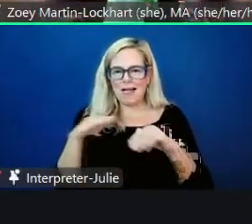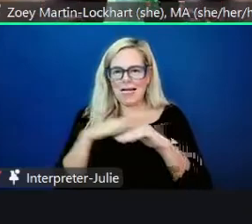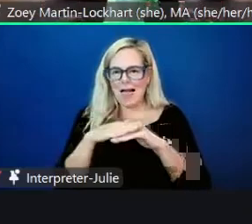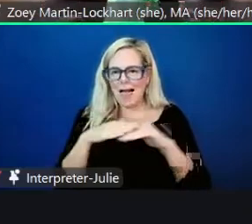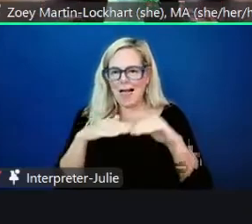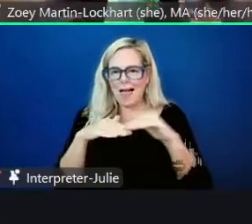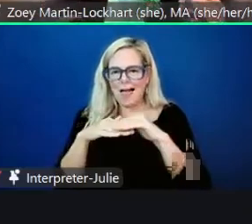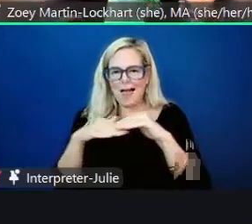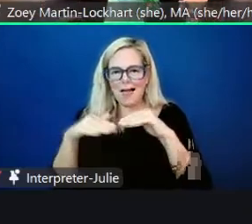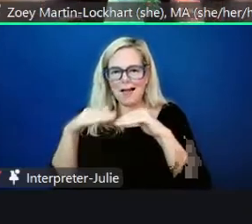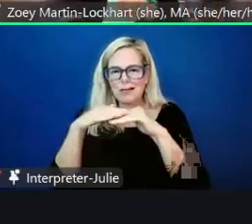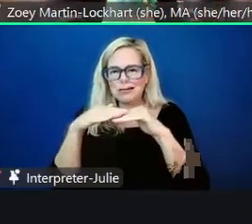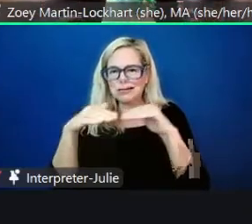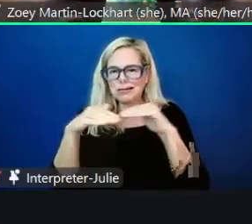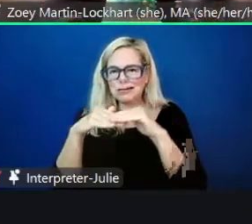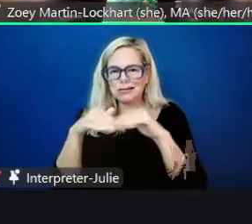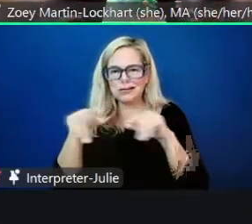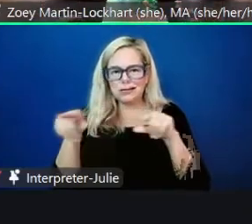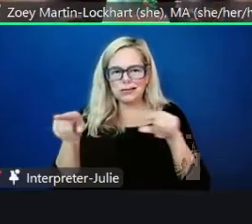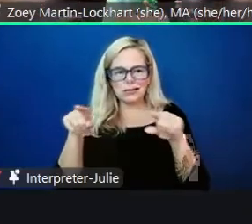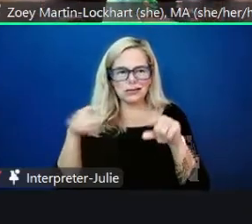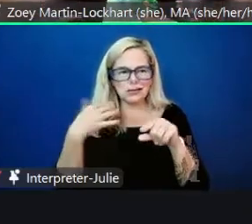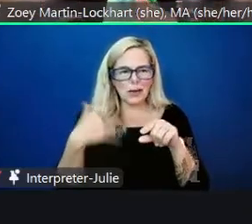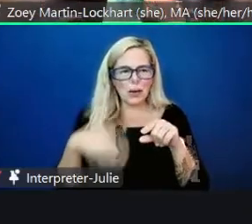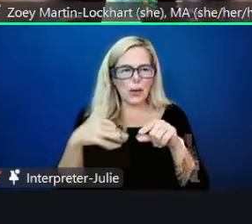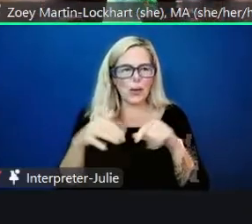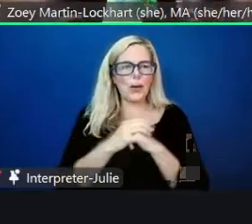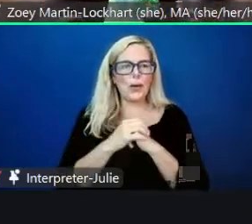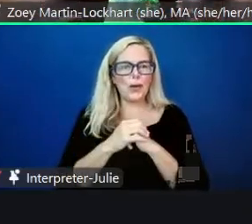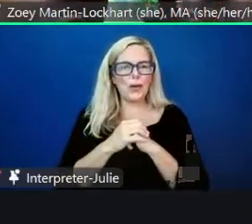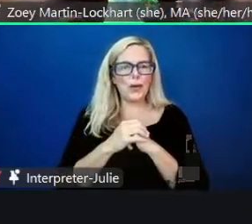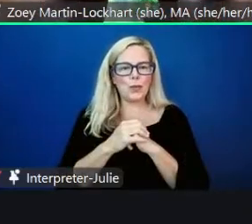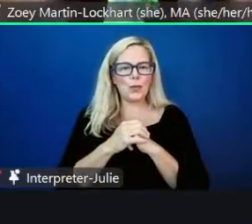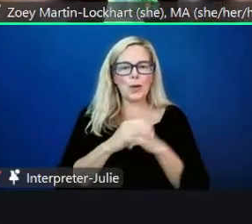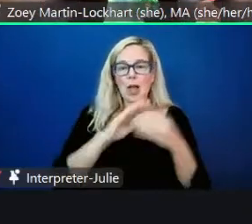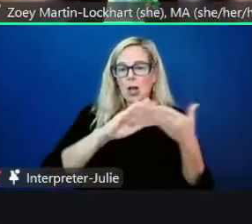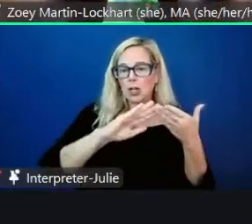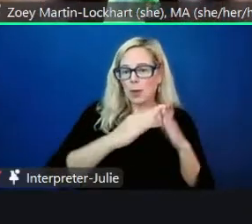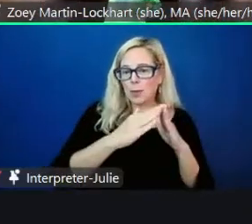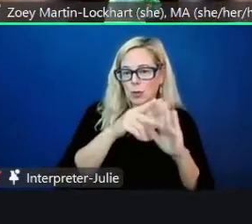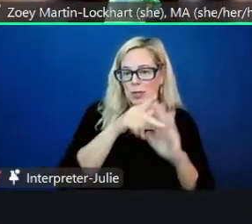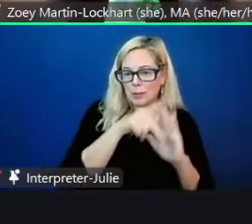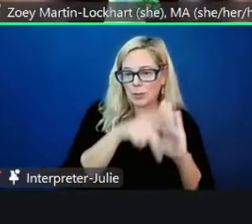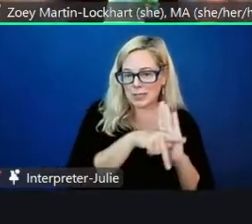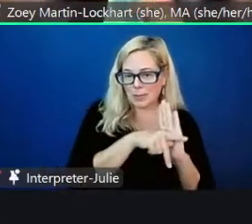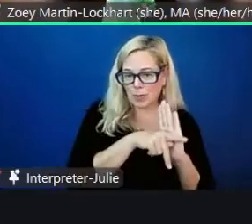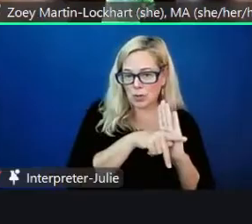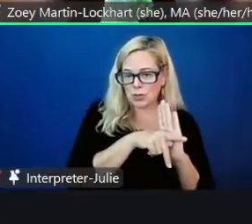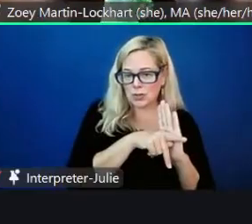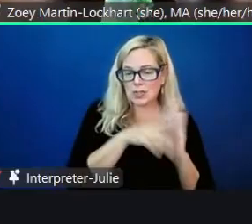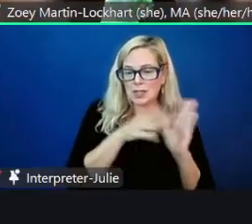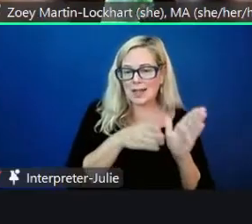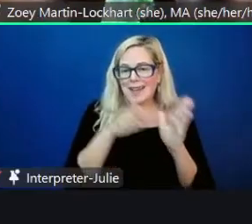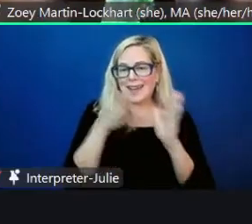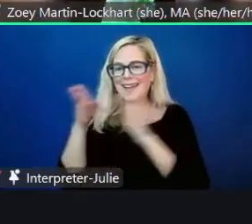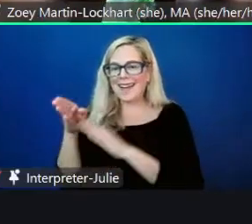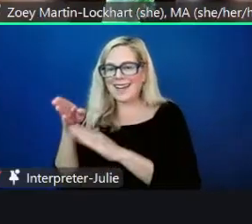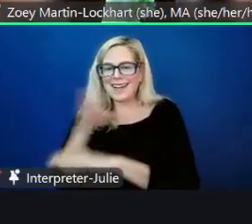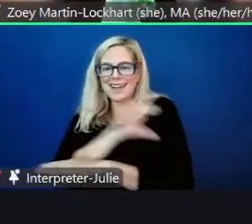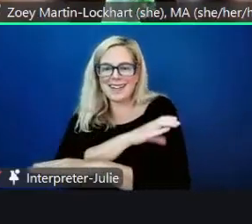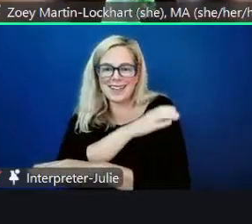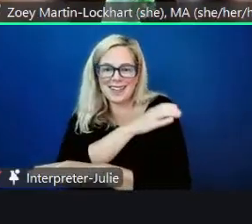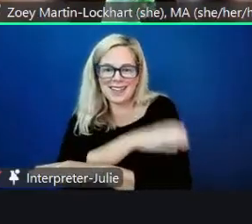very closely. This diagram shows community principles on the left and clinician principles on the